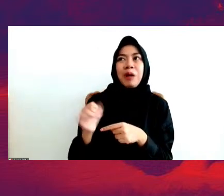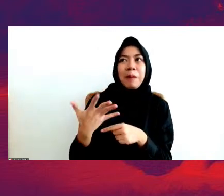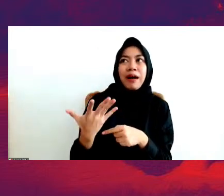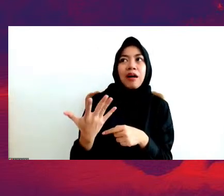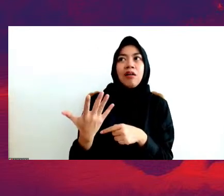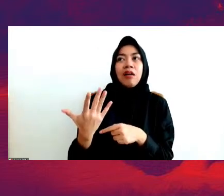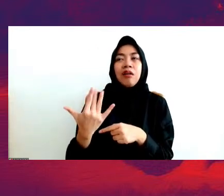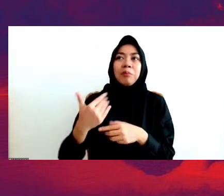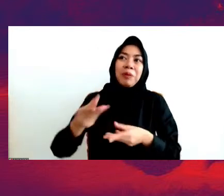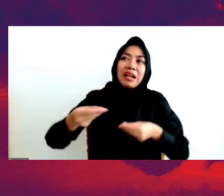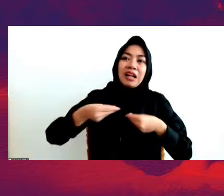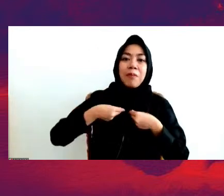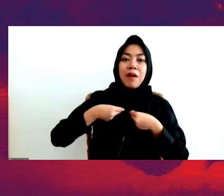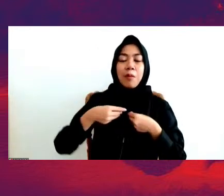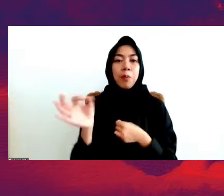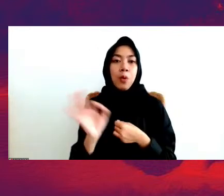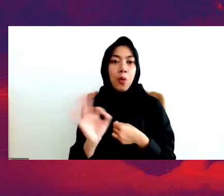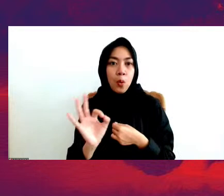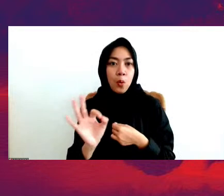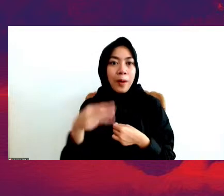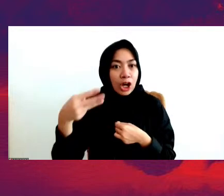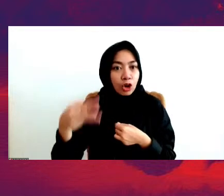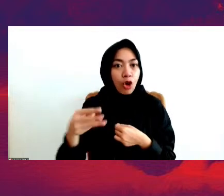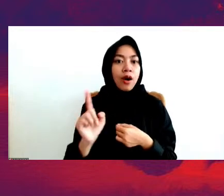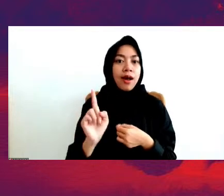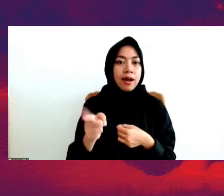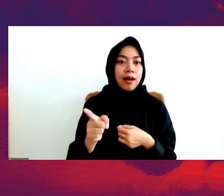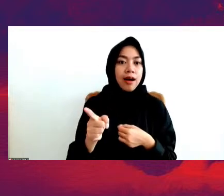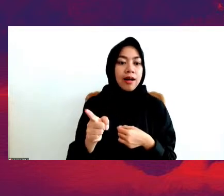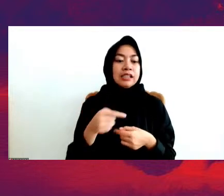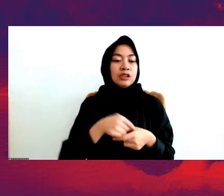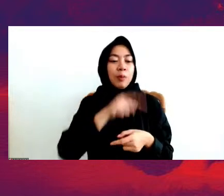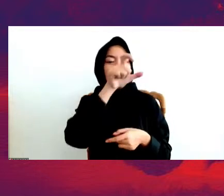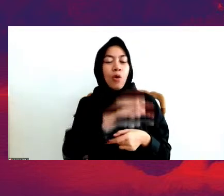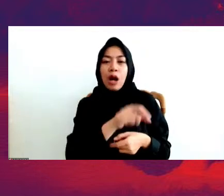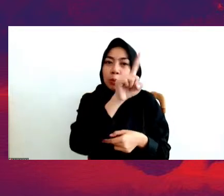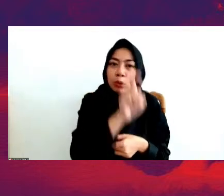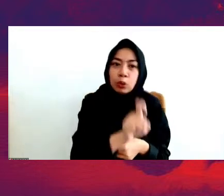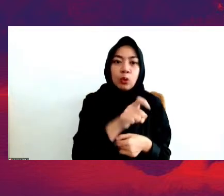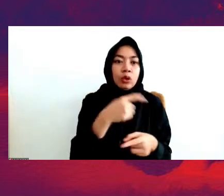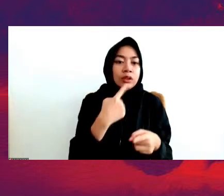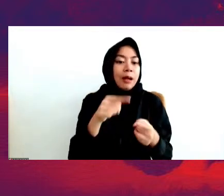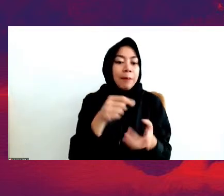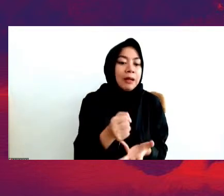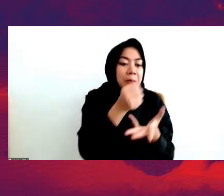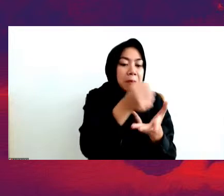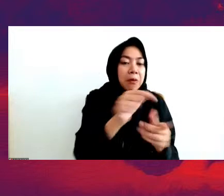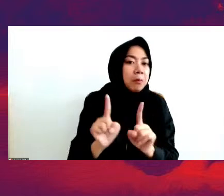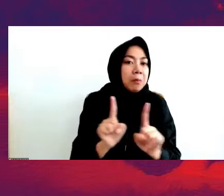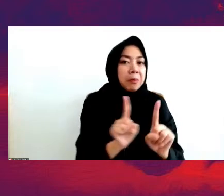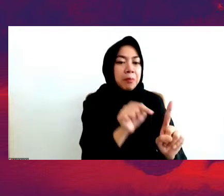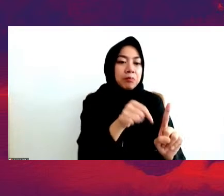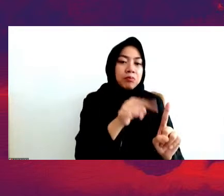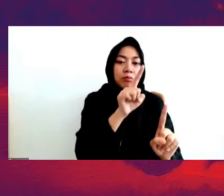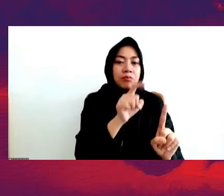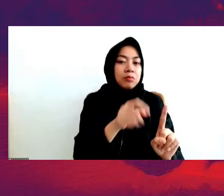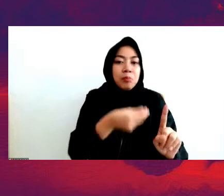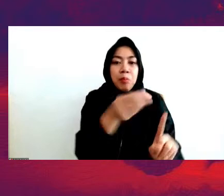are households who are eligible but still do not get the assistance they need. Next one.